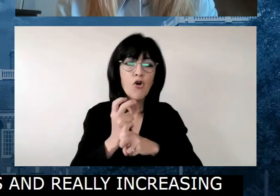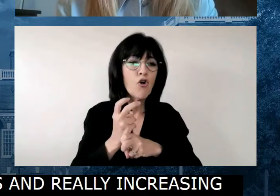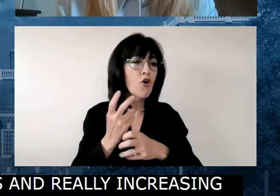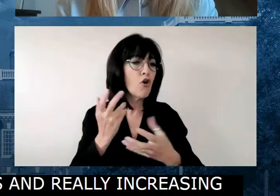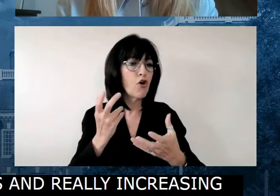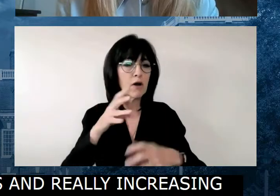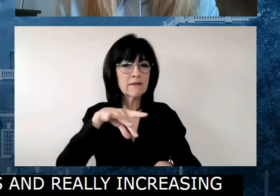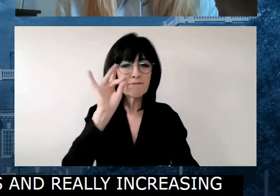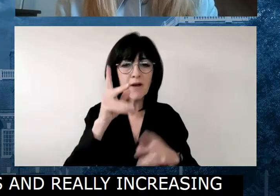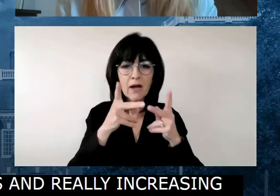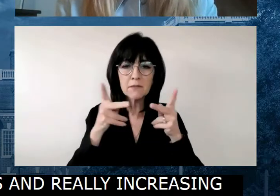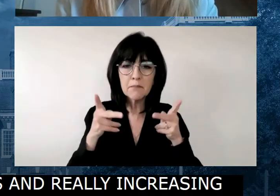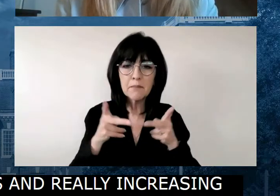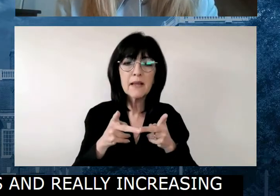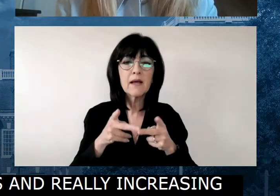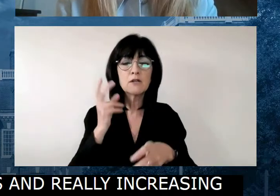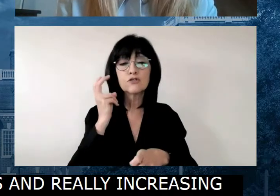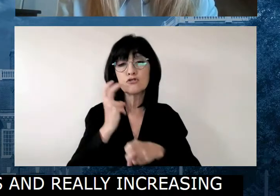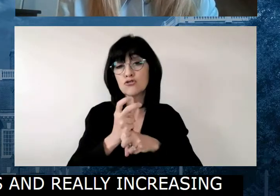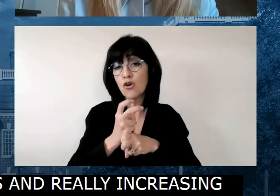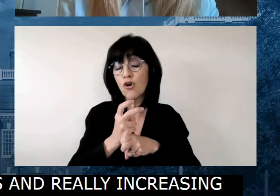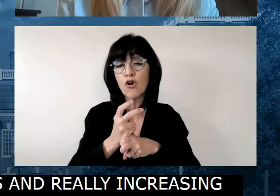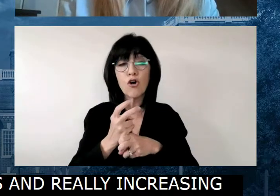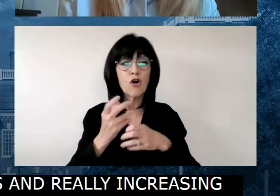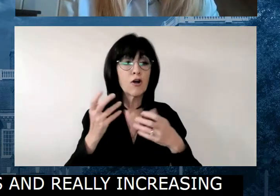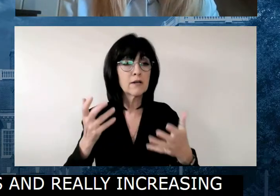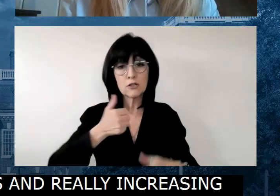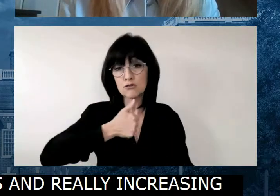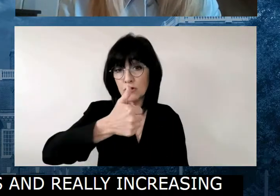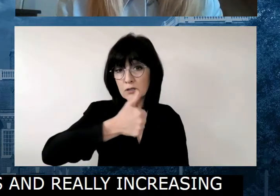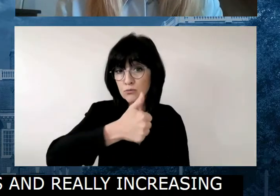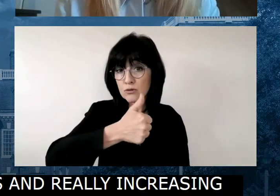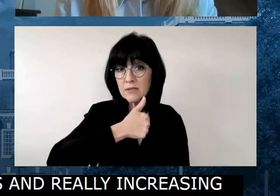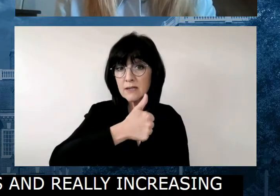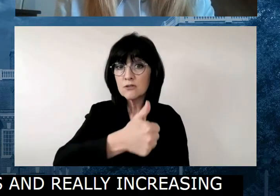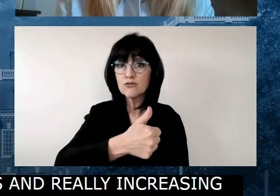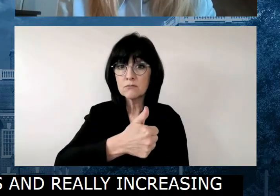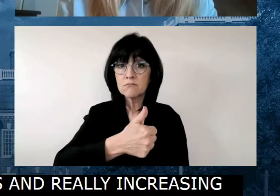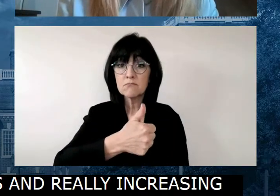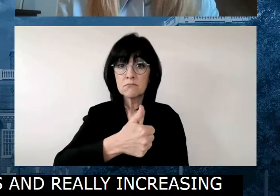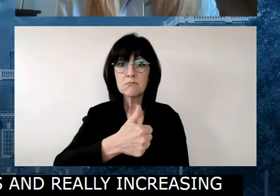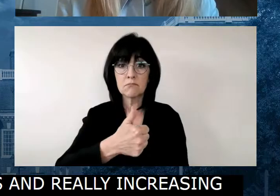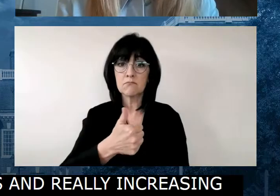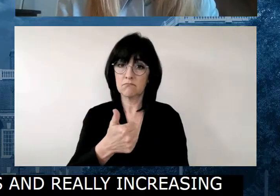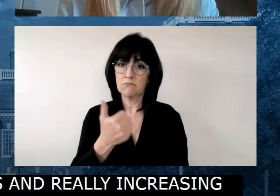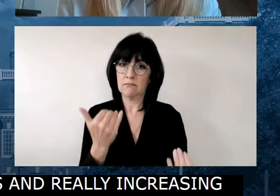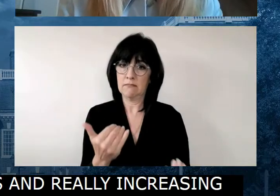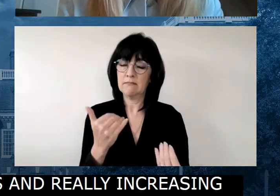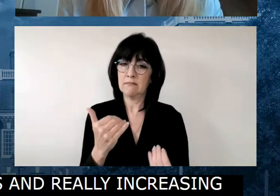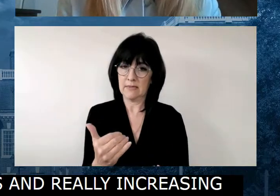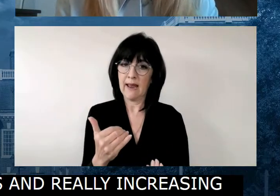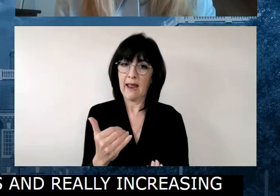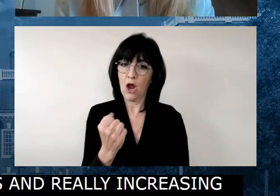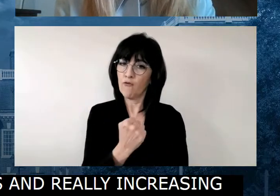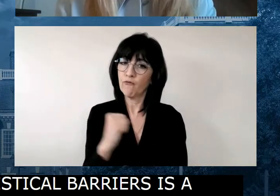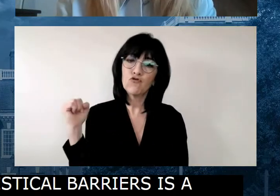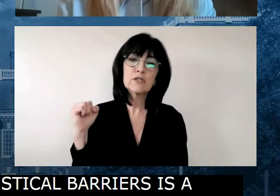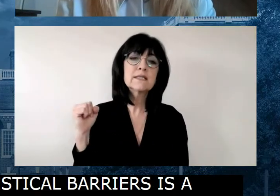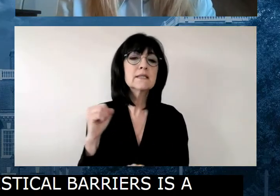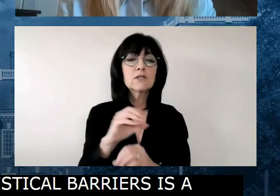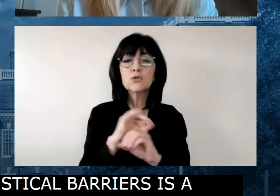people vaccinated. This includes offering free transportation, which AJ is going to talk more